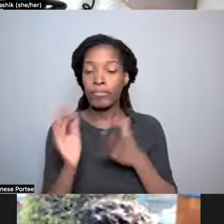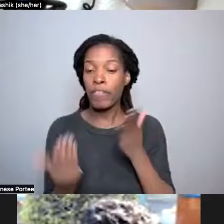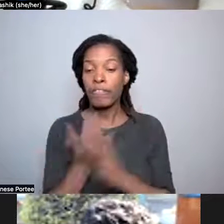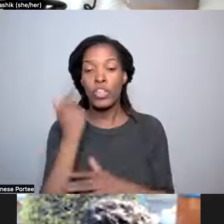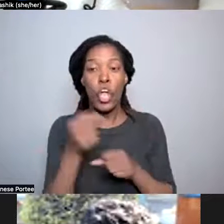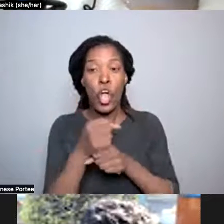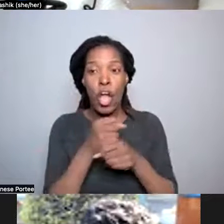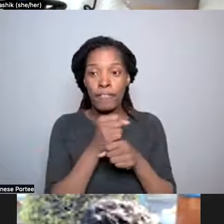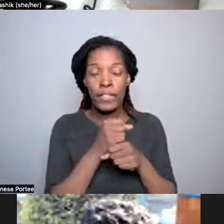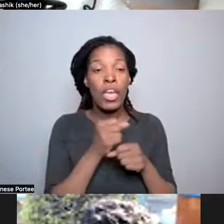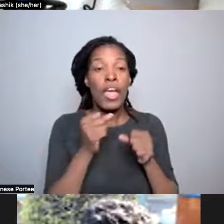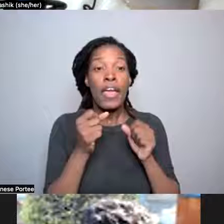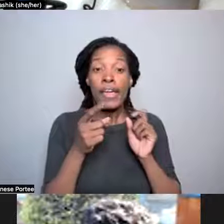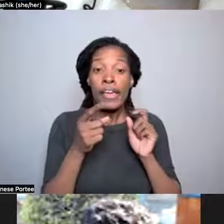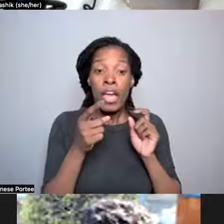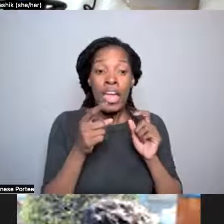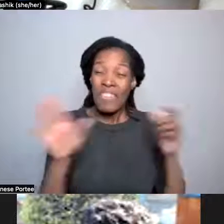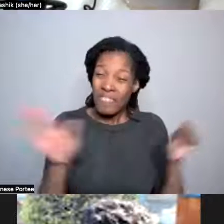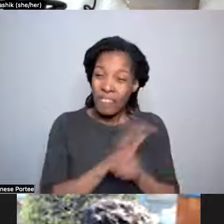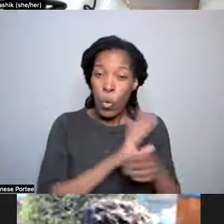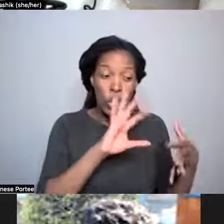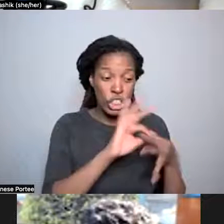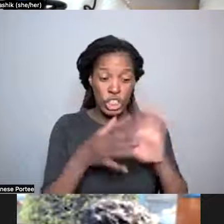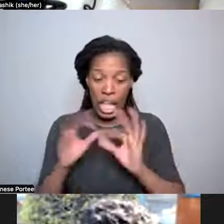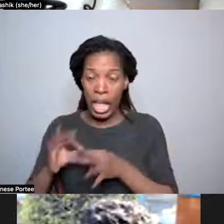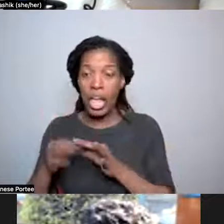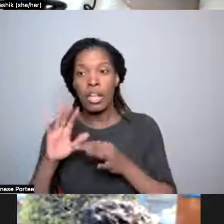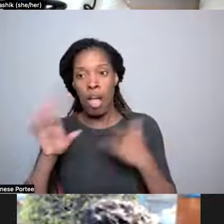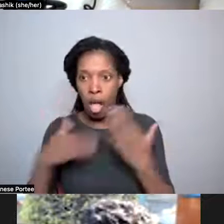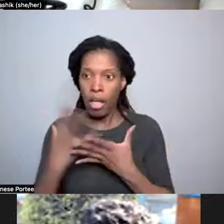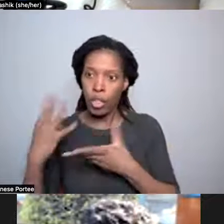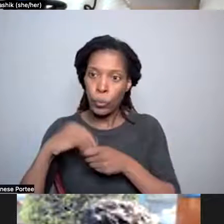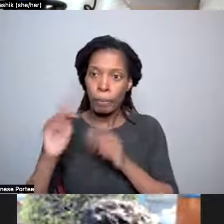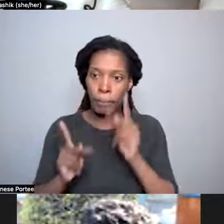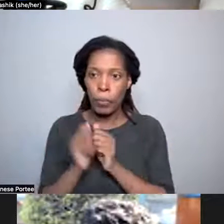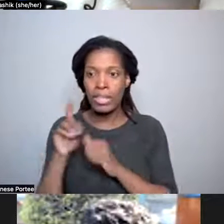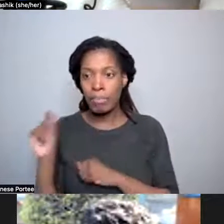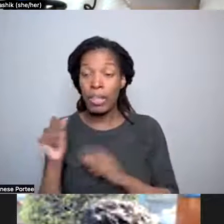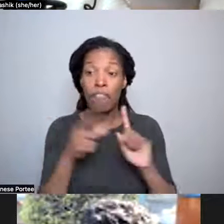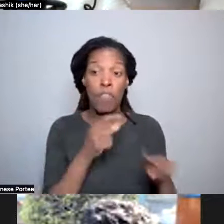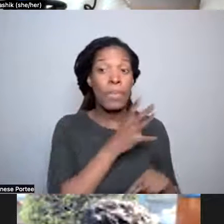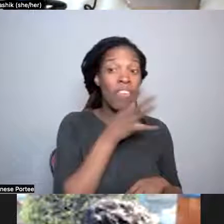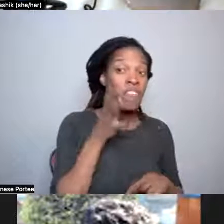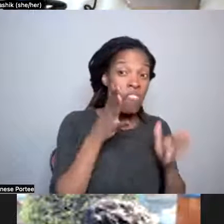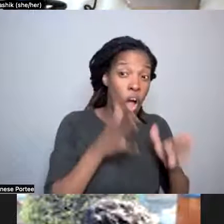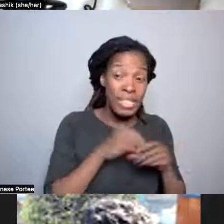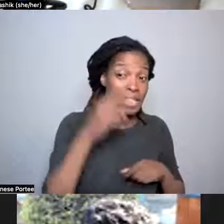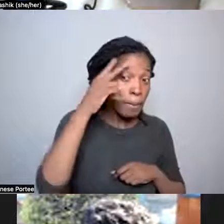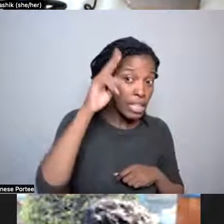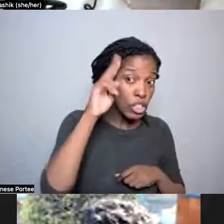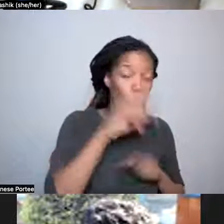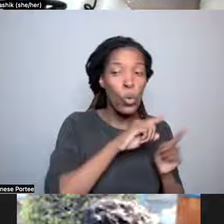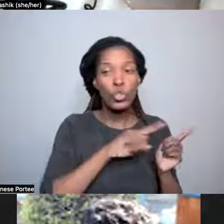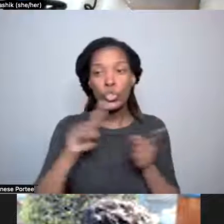disabilities, from the farmers in Mexico all the way to the consumers here in Aotearoa, New Zealand. What else? I'm a